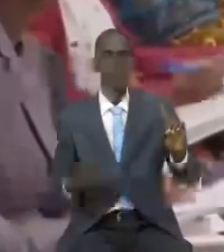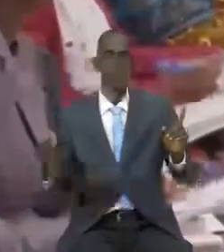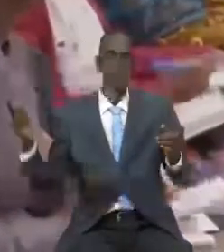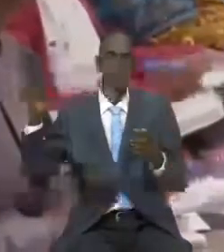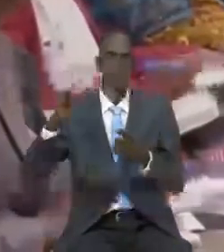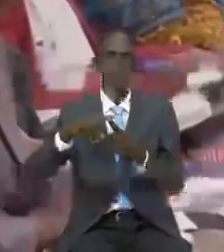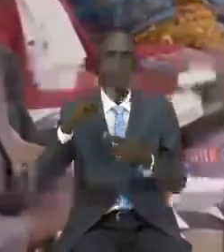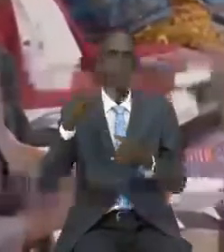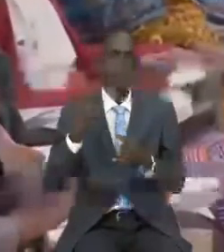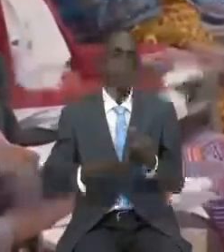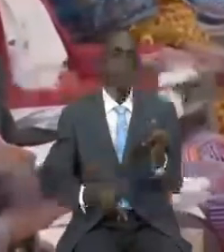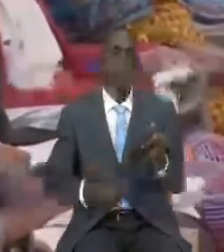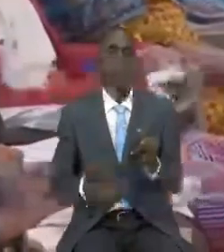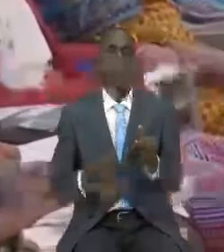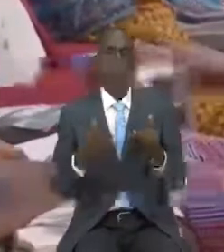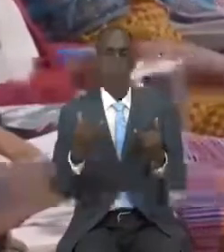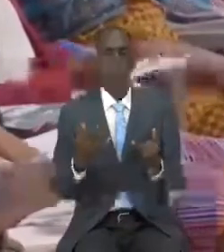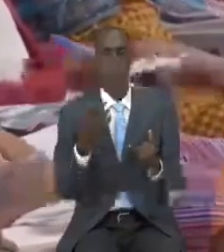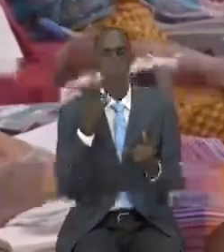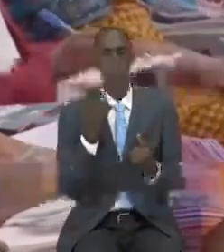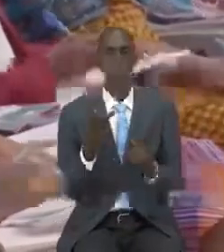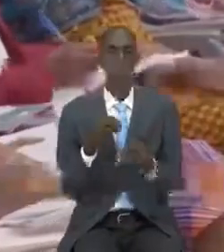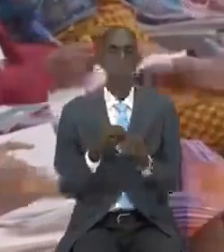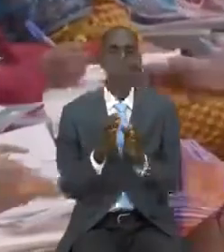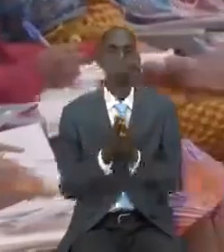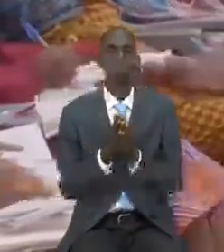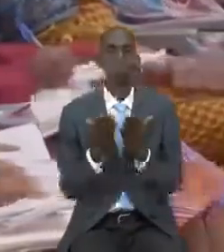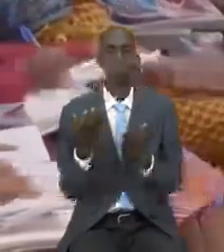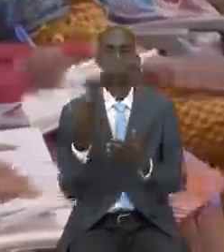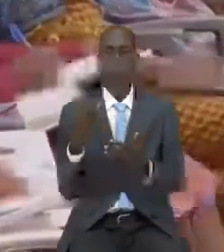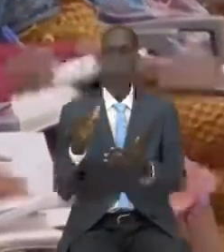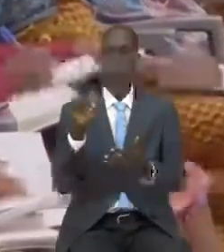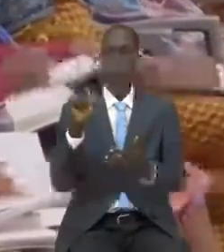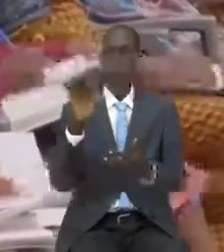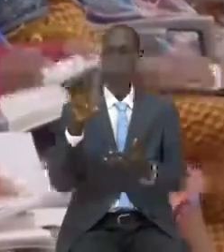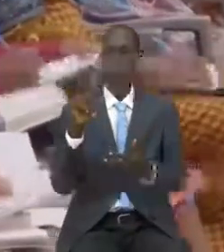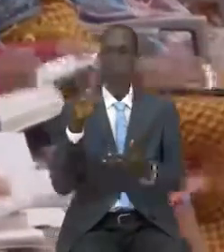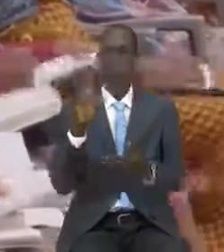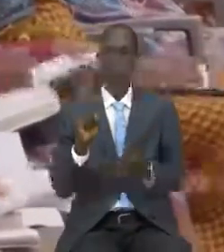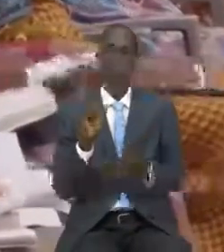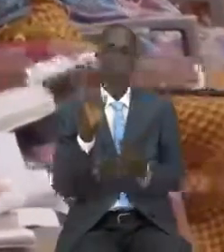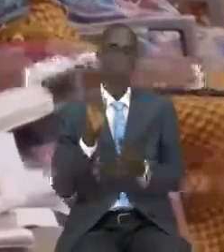chapter. Let me take you to Acts, last chapter,